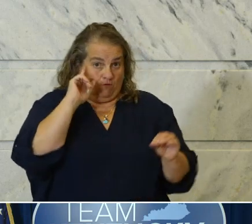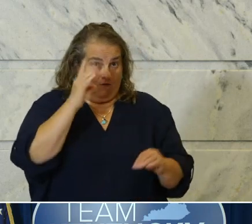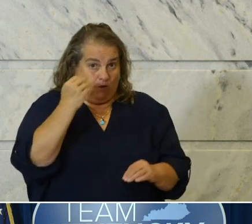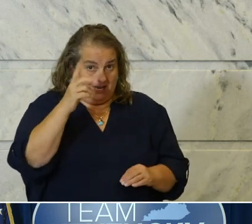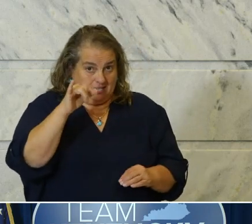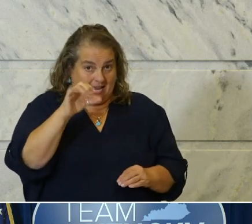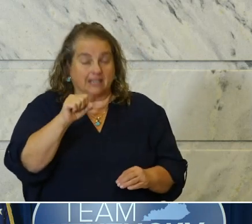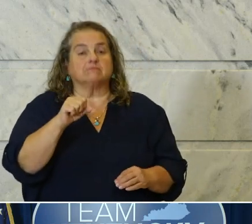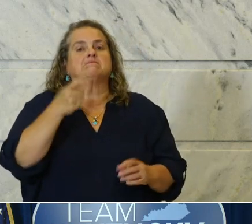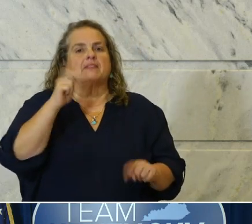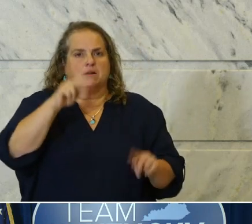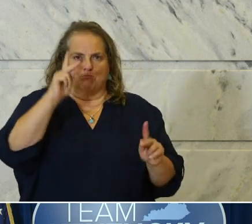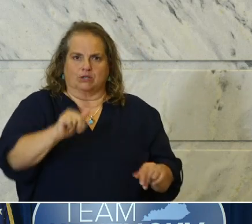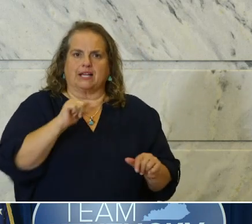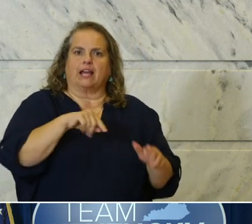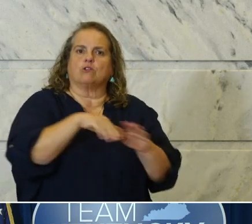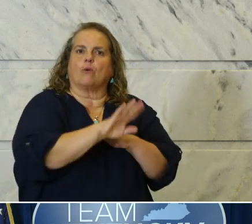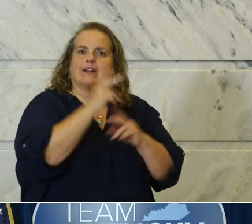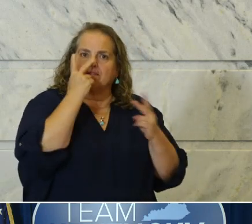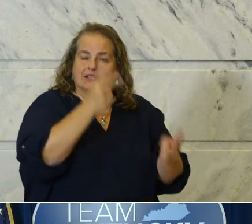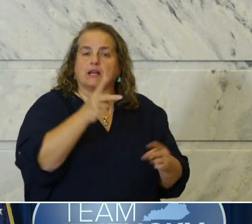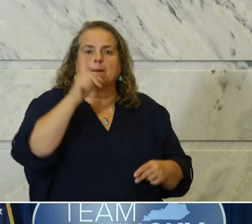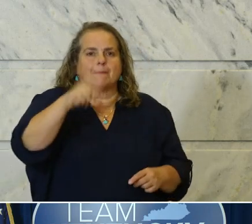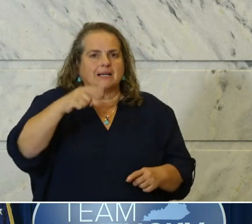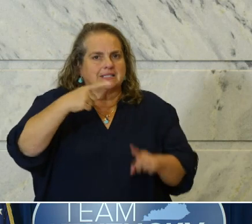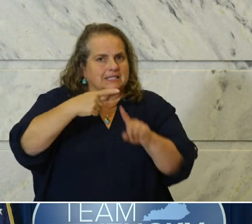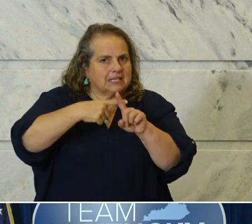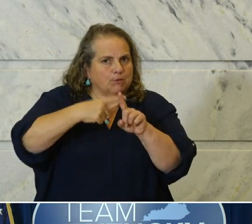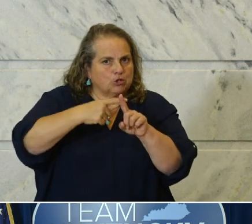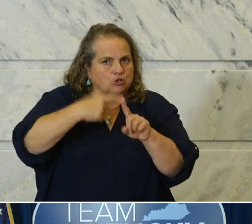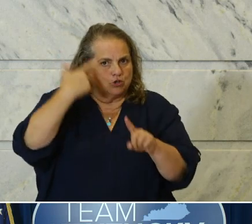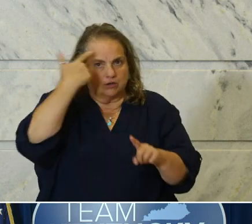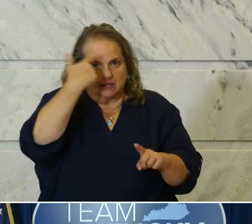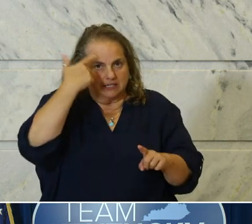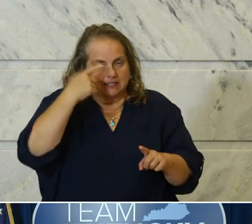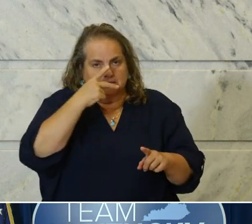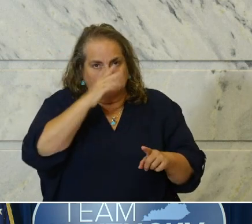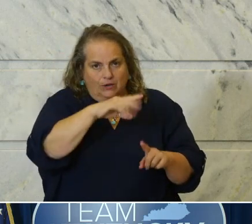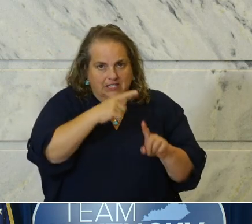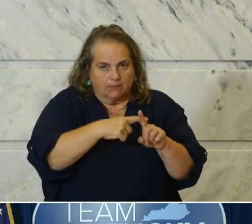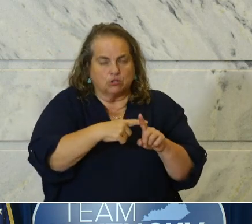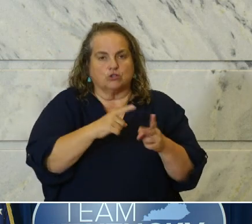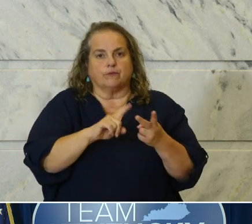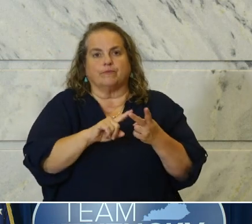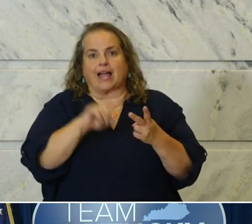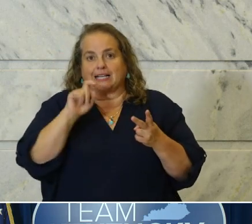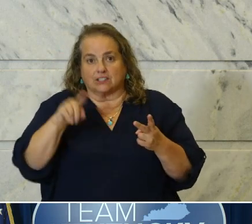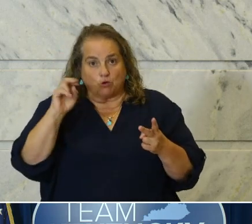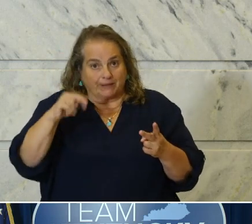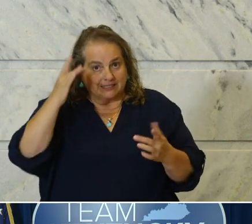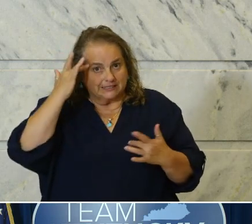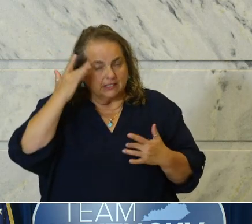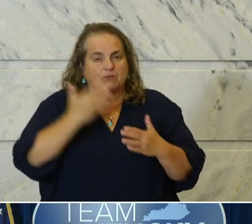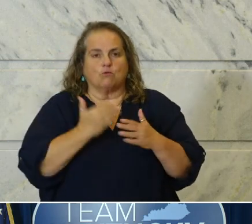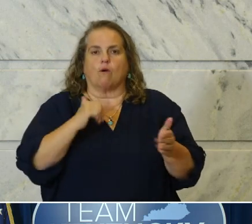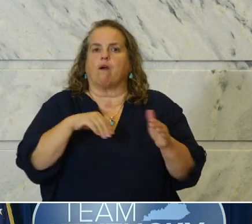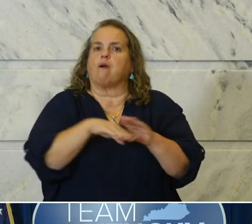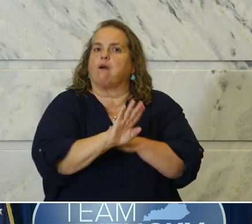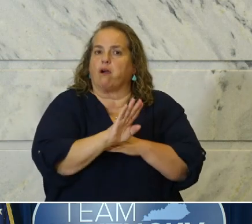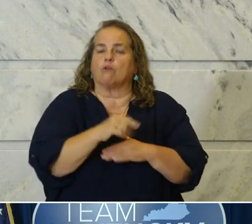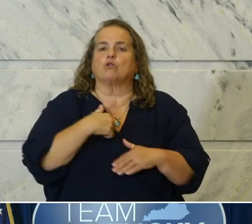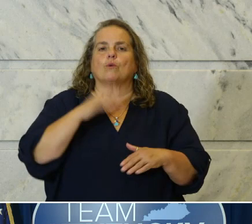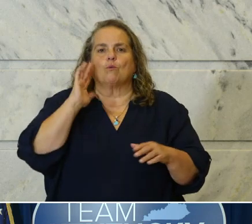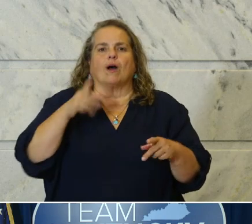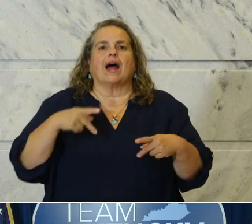taken. The facilities can even use their point of service testing equipment if they like. So we then are going to allow